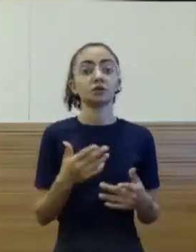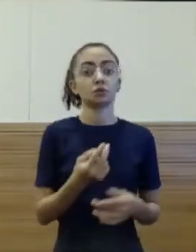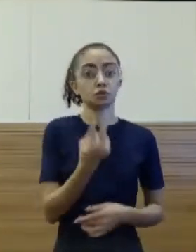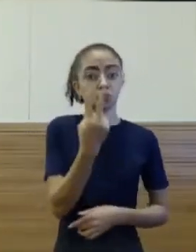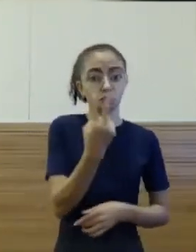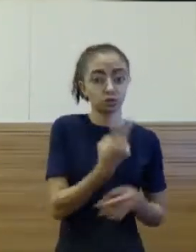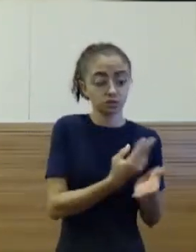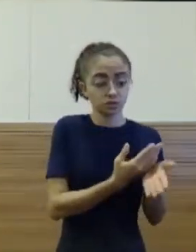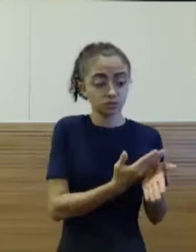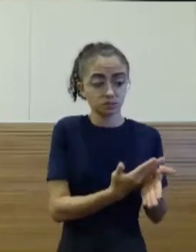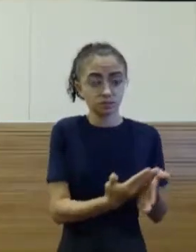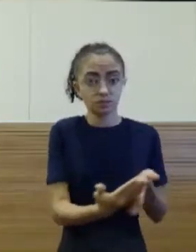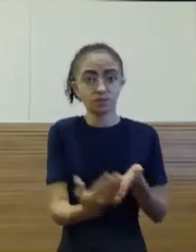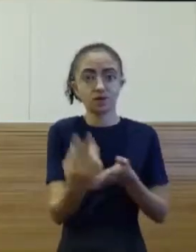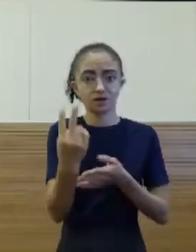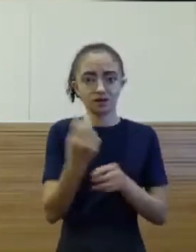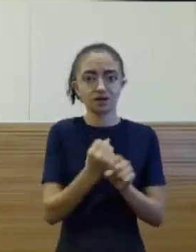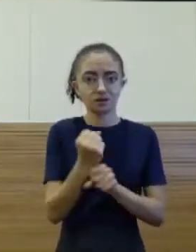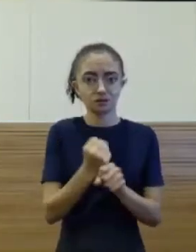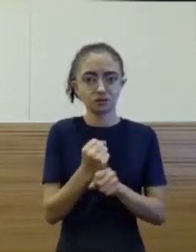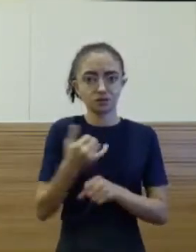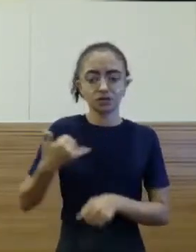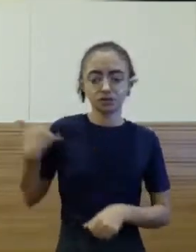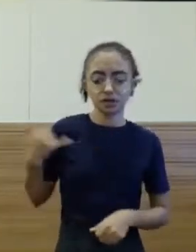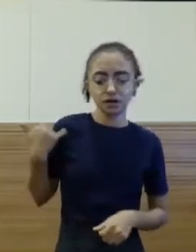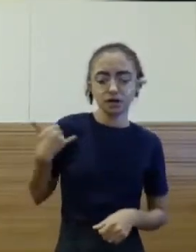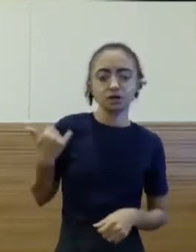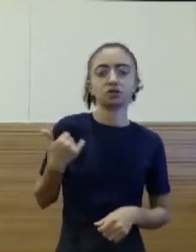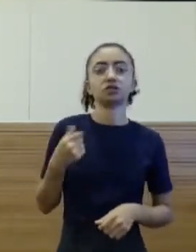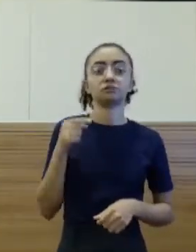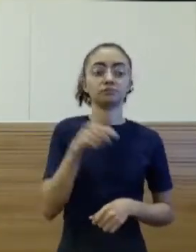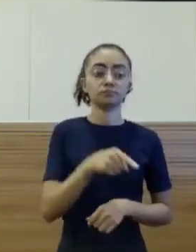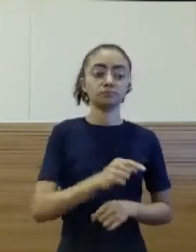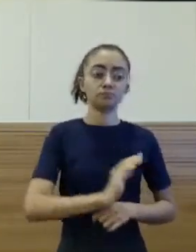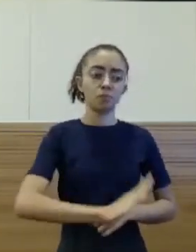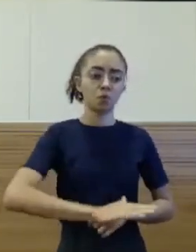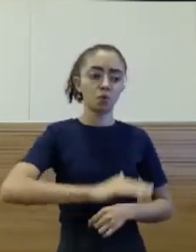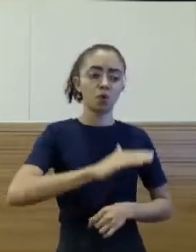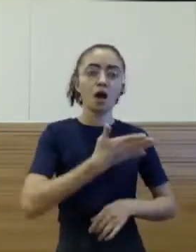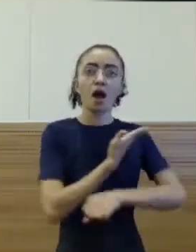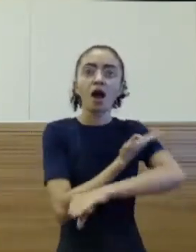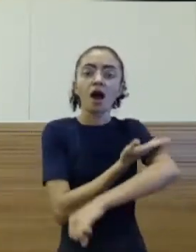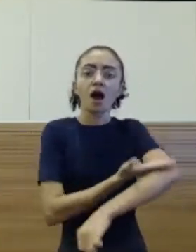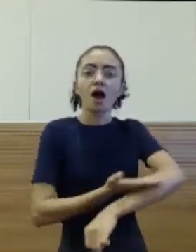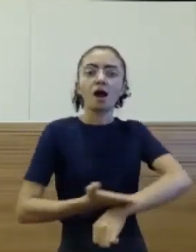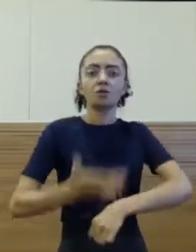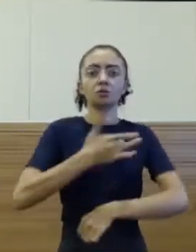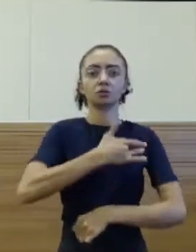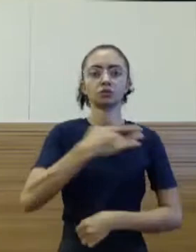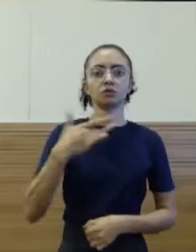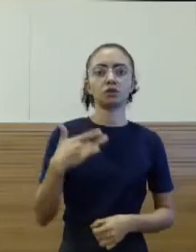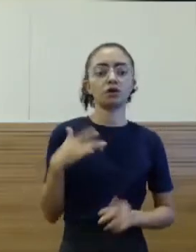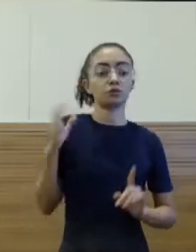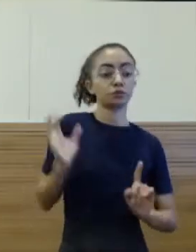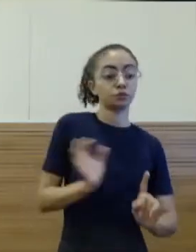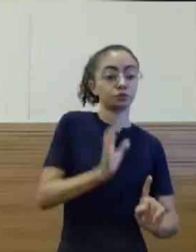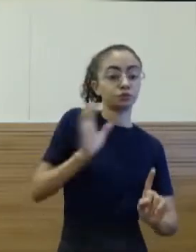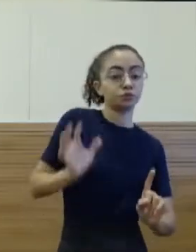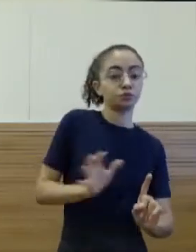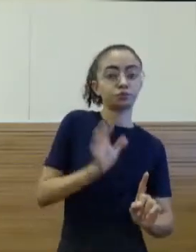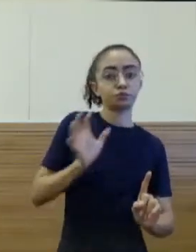two first years of life, they have a great potential to create healthy